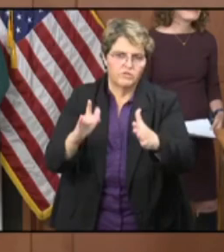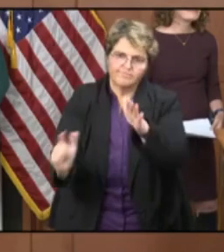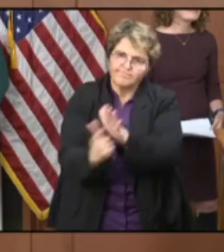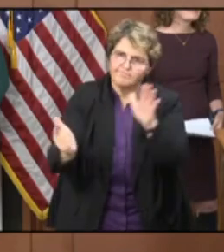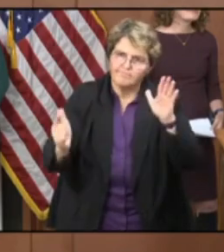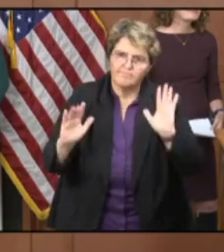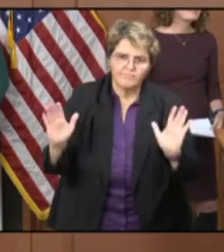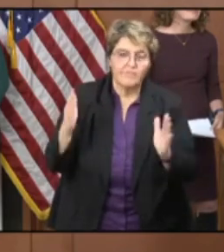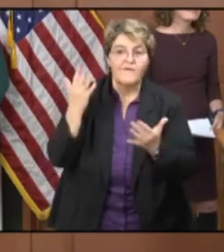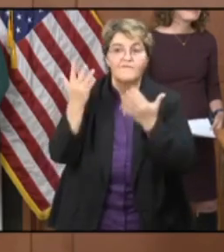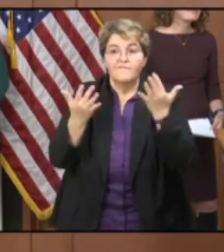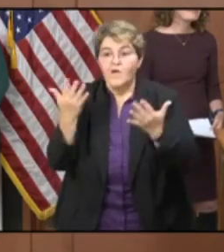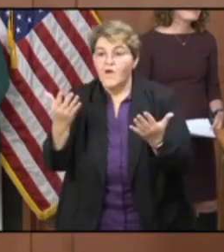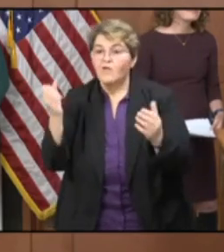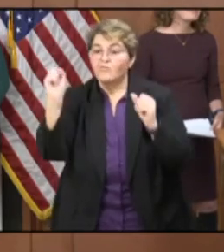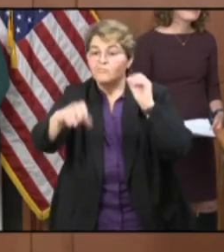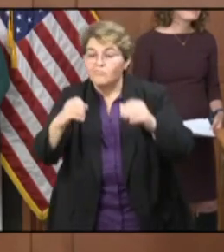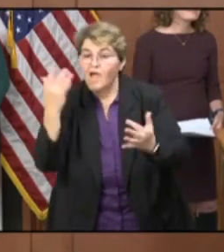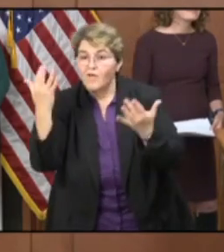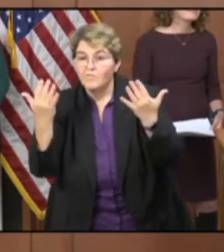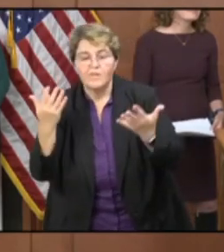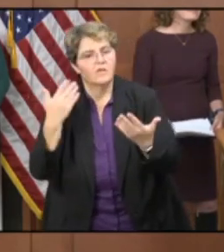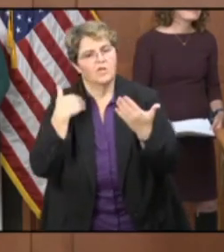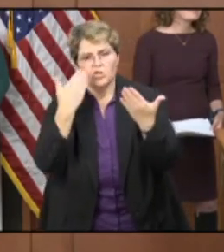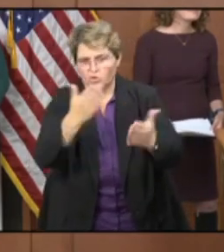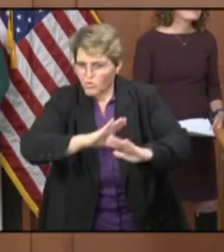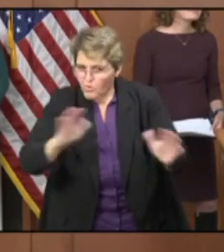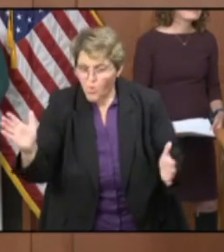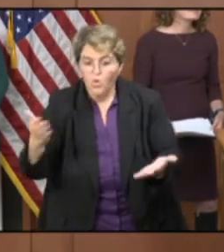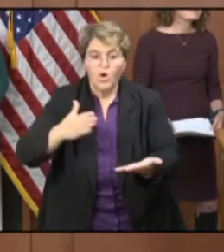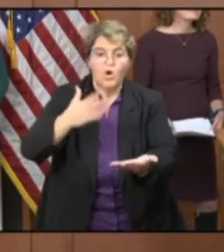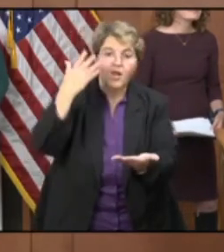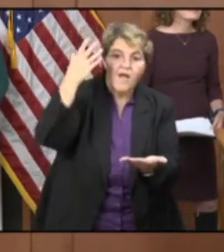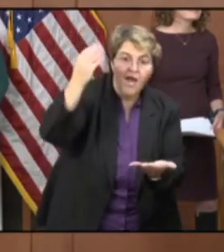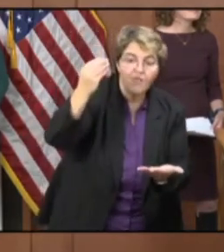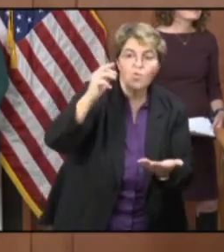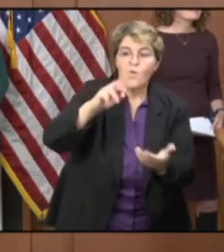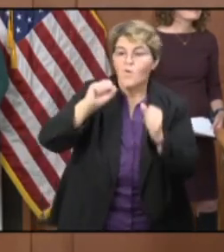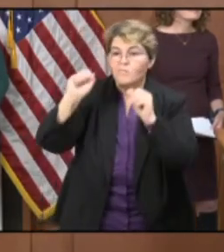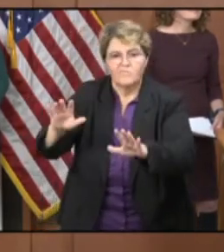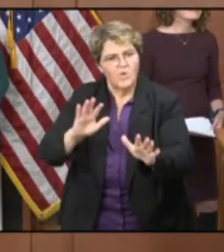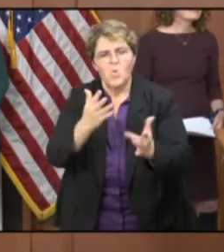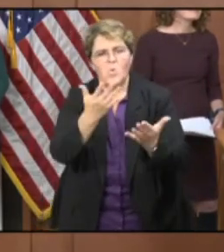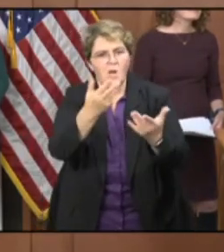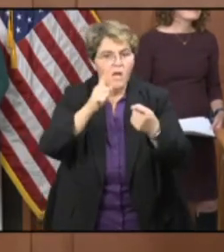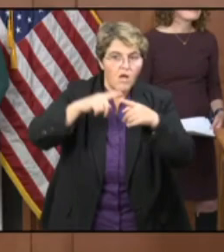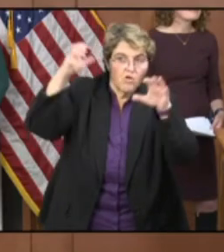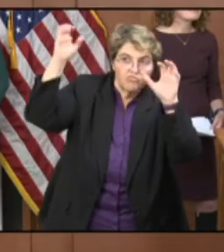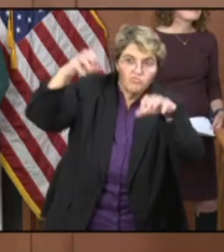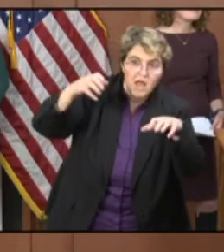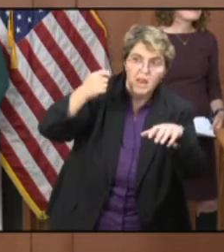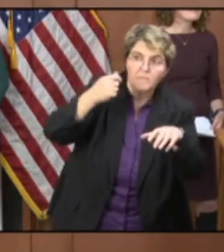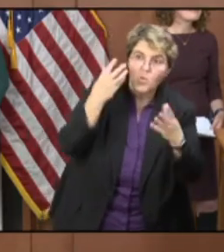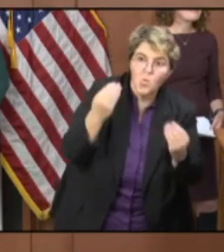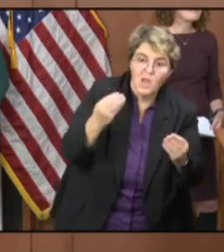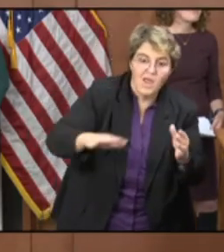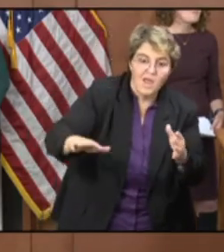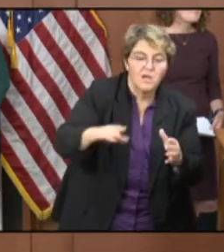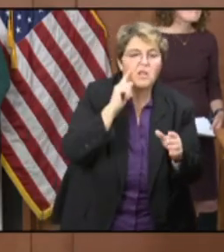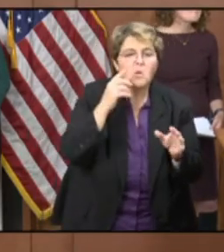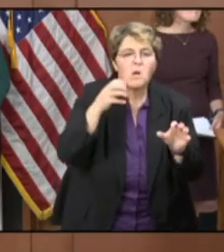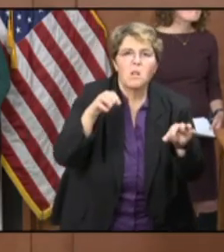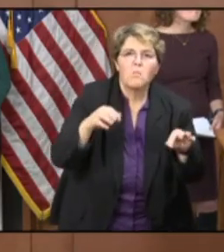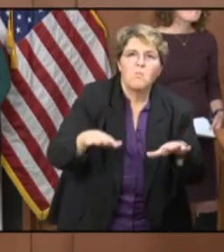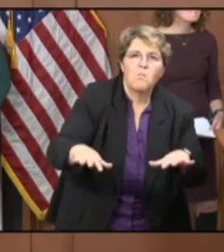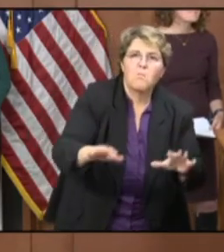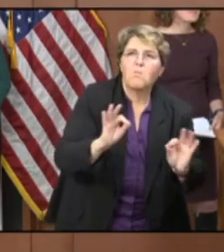cooking until we get that rain, until we get a soaking rain, not a little sample out there. And if we do that together, we're going to get through